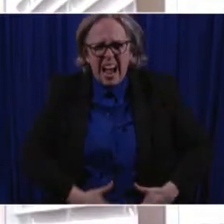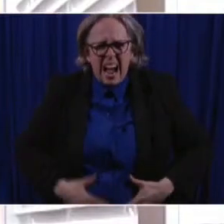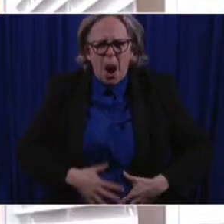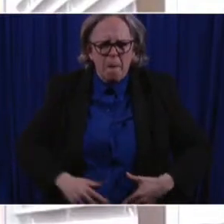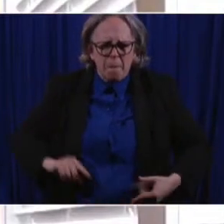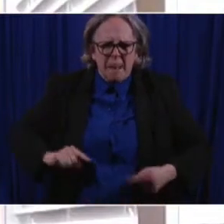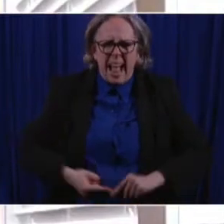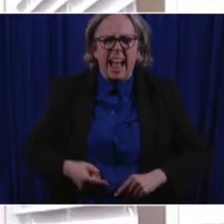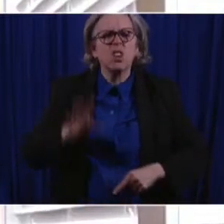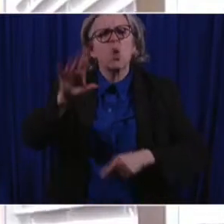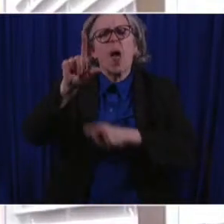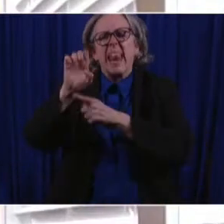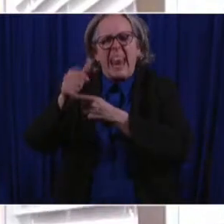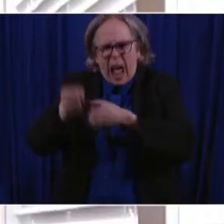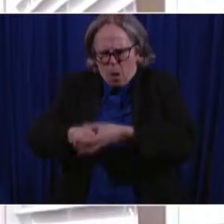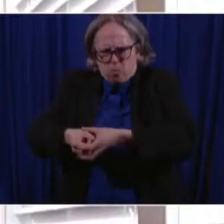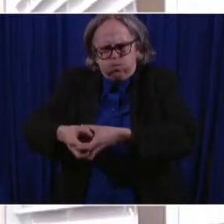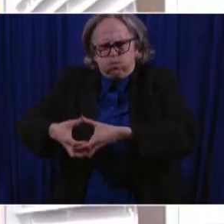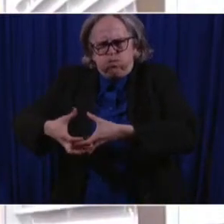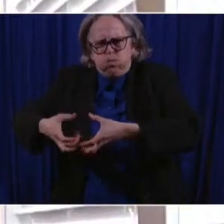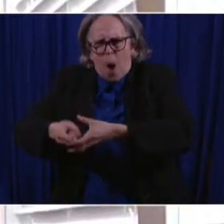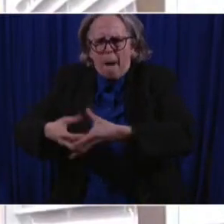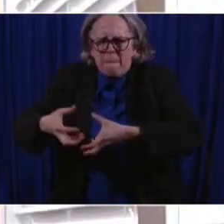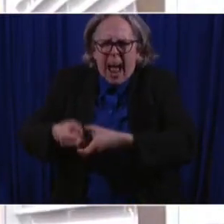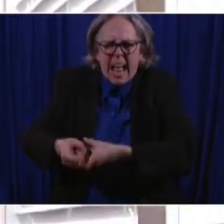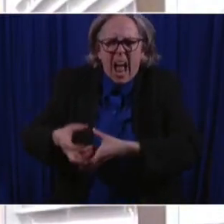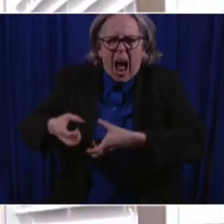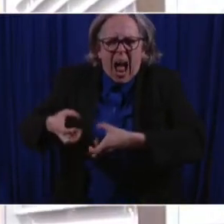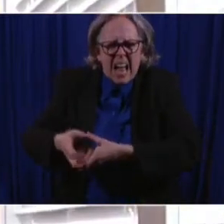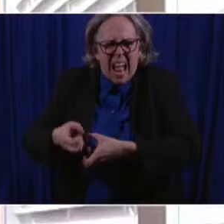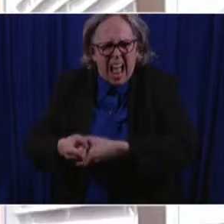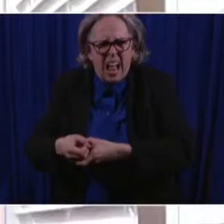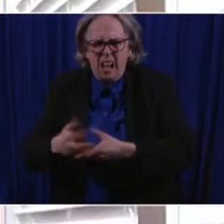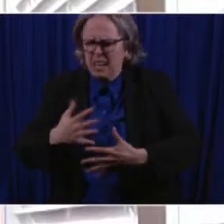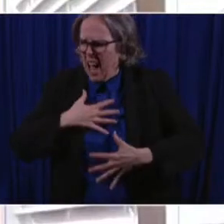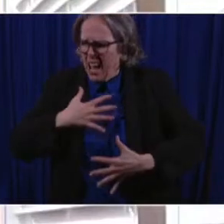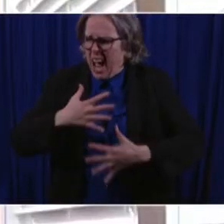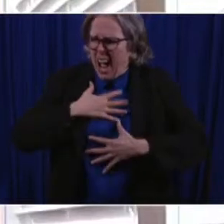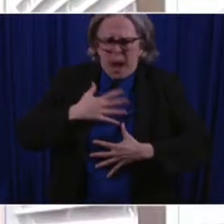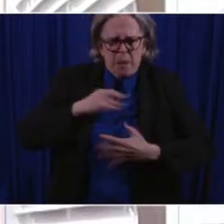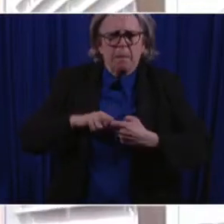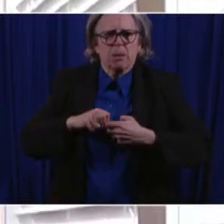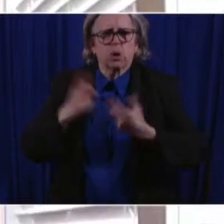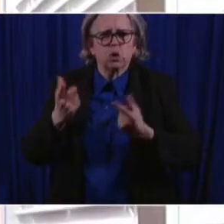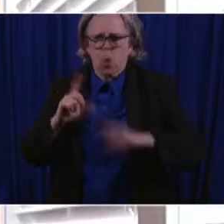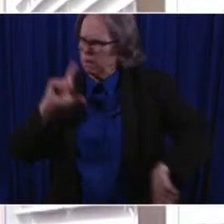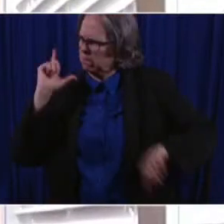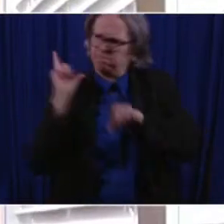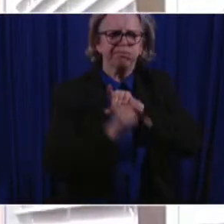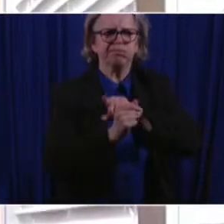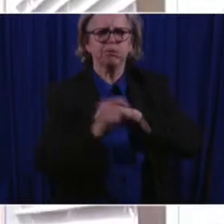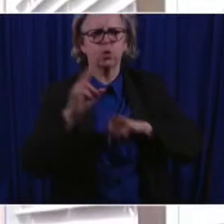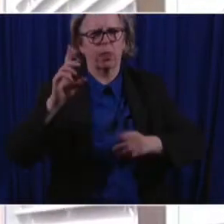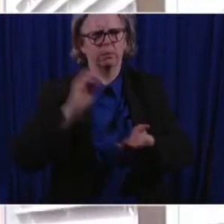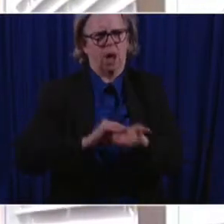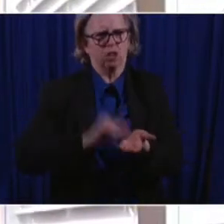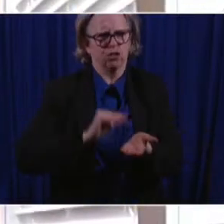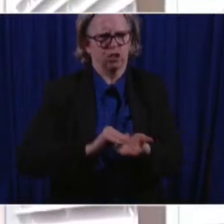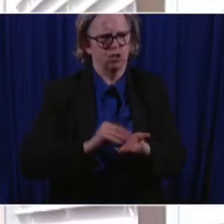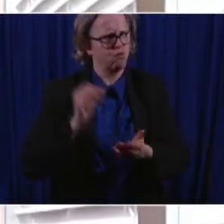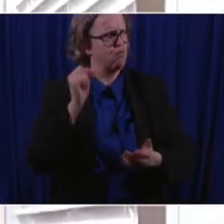medical attention. Now, medical providers also need to be aware that the recommended treatment of